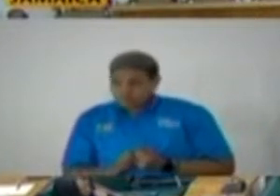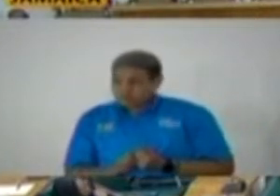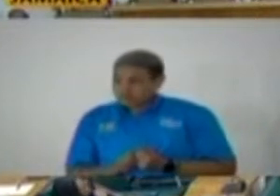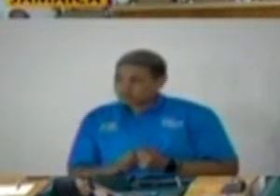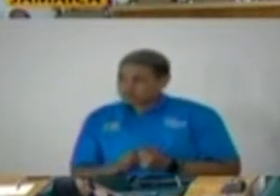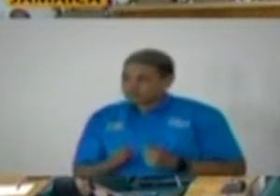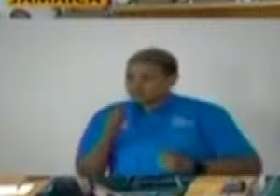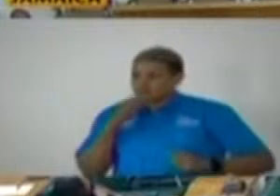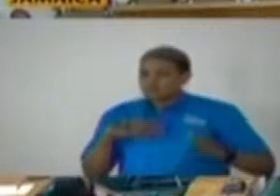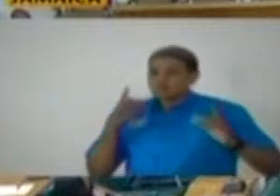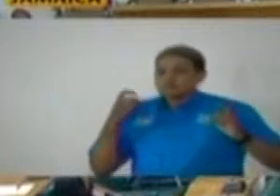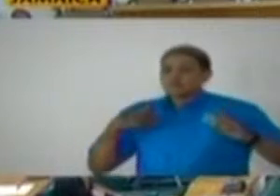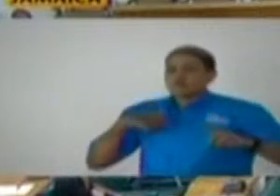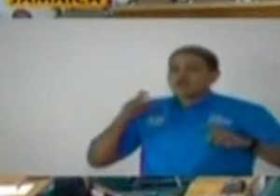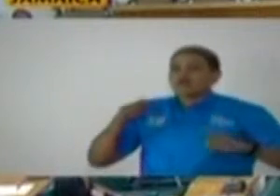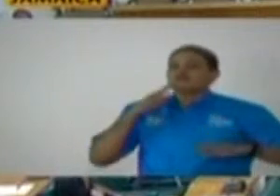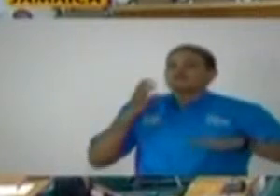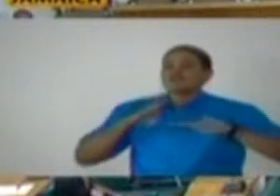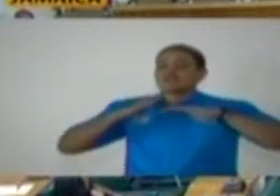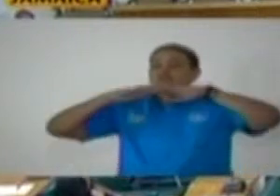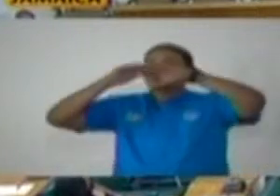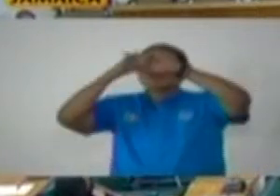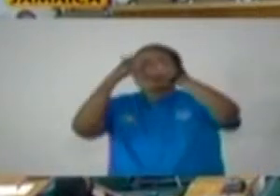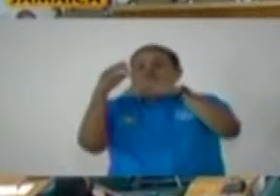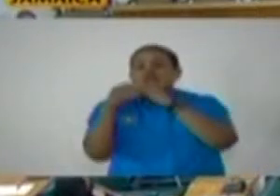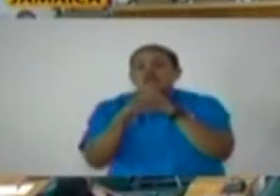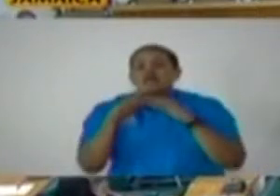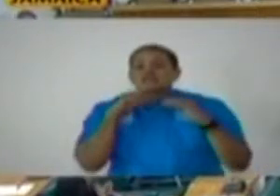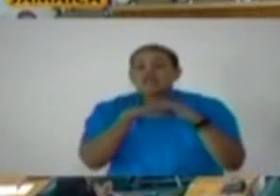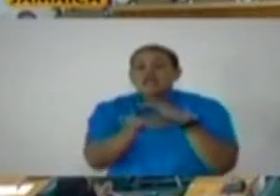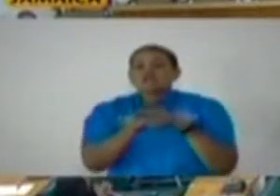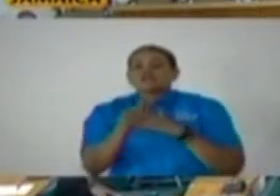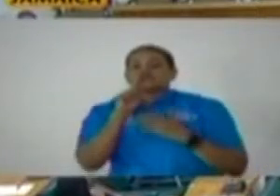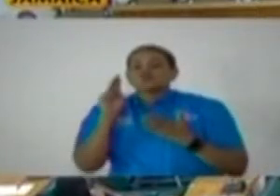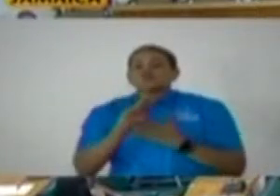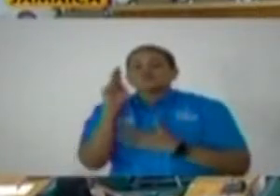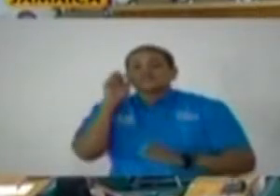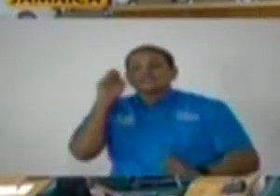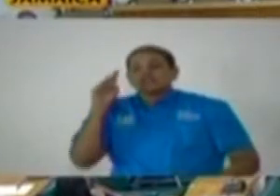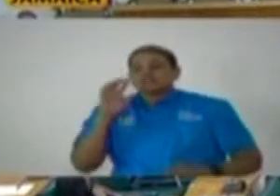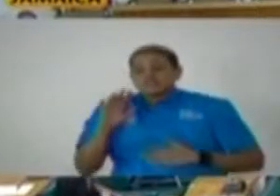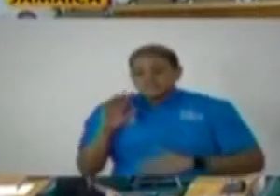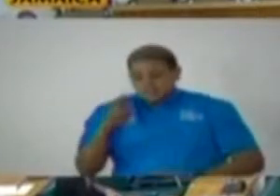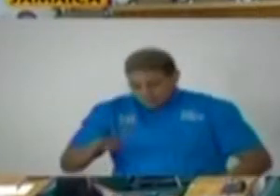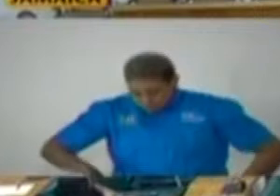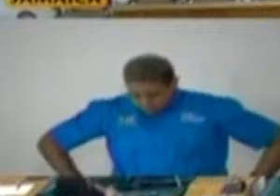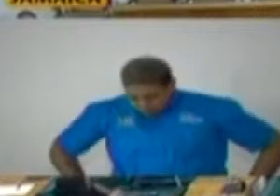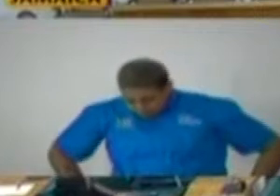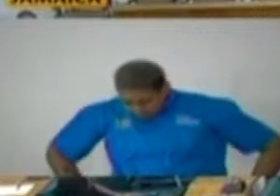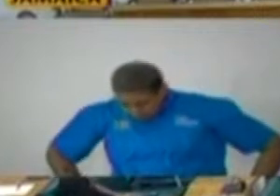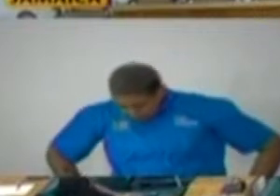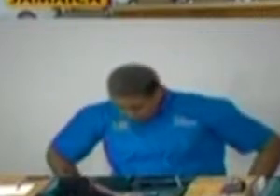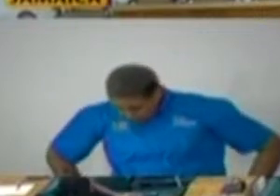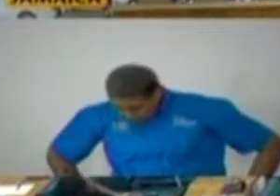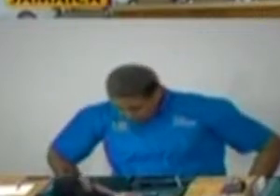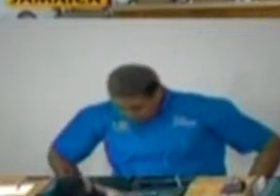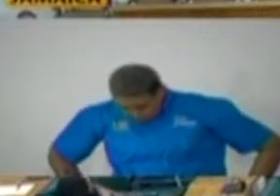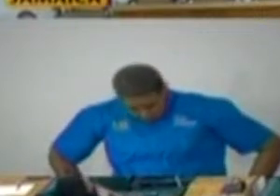Madam Speaker, we also have to increase access to tertiary education. Our